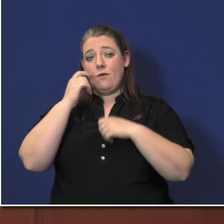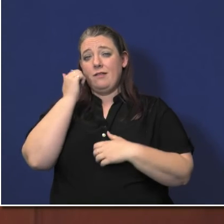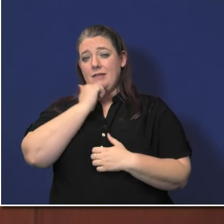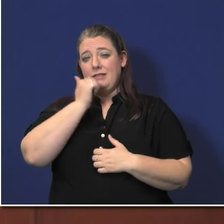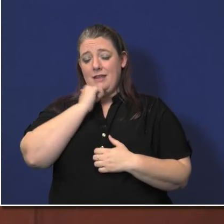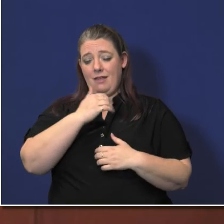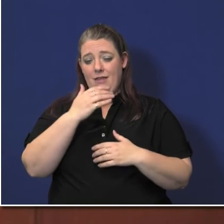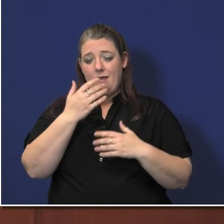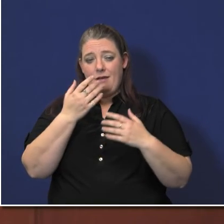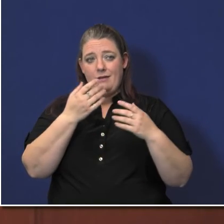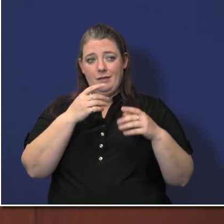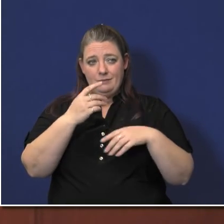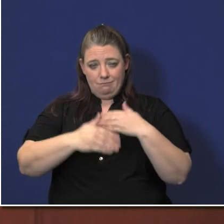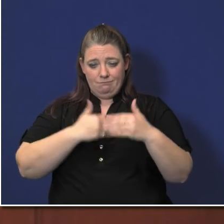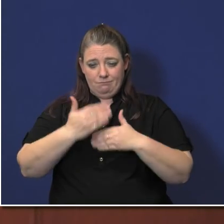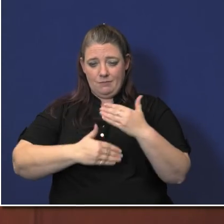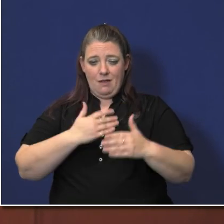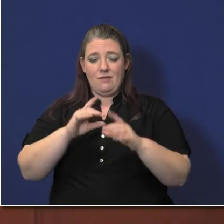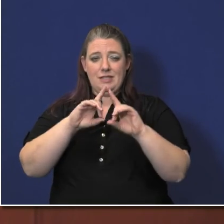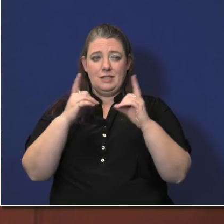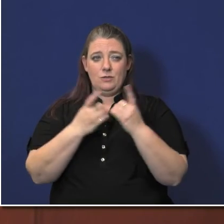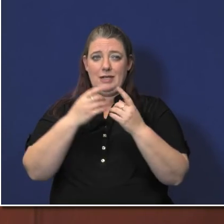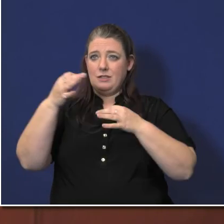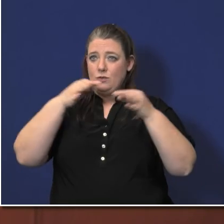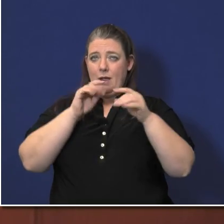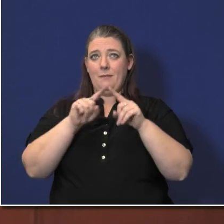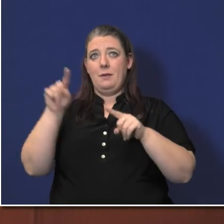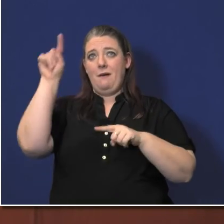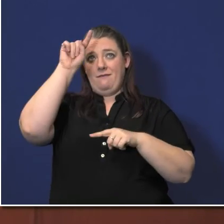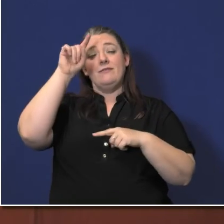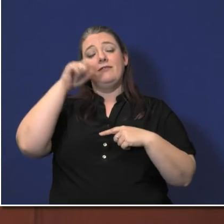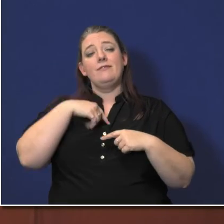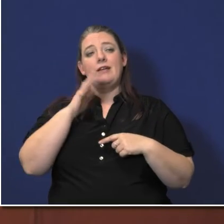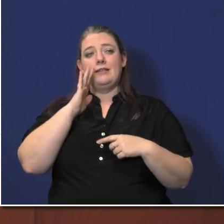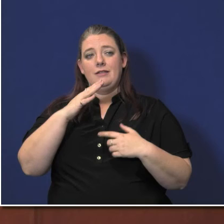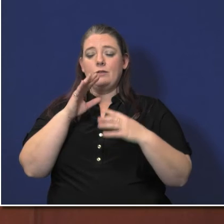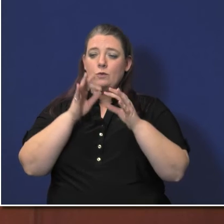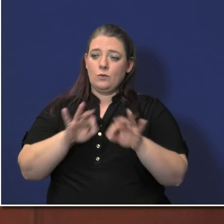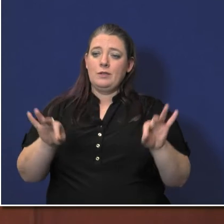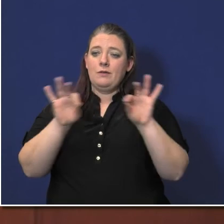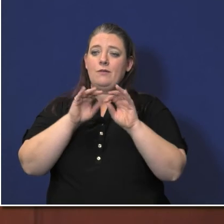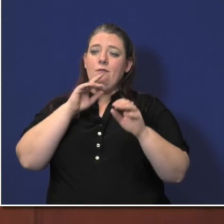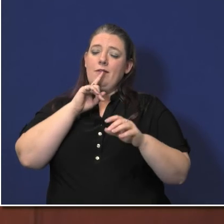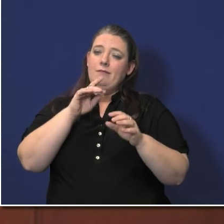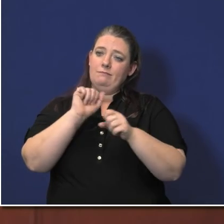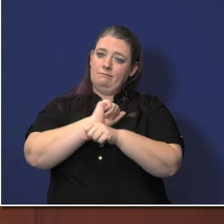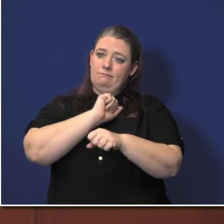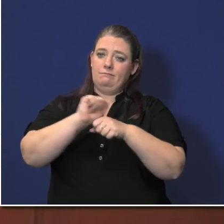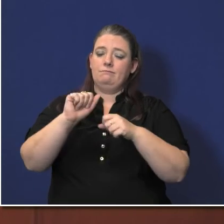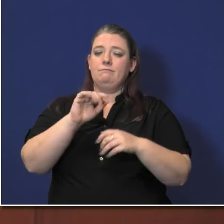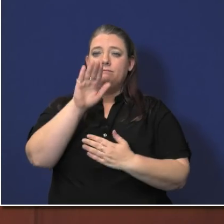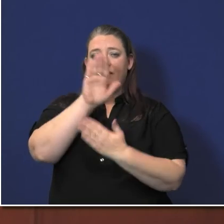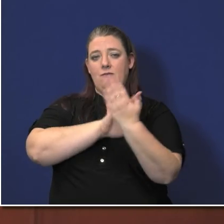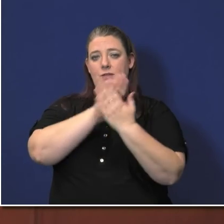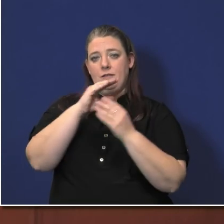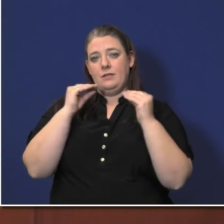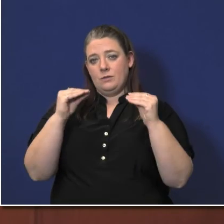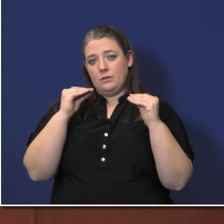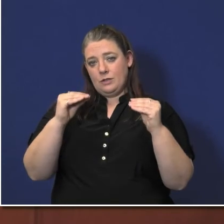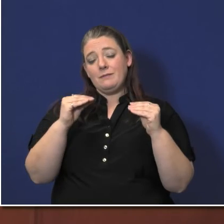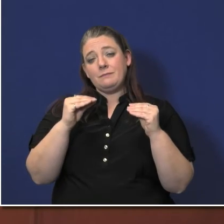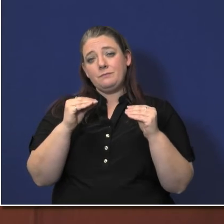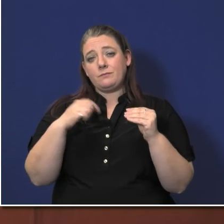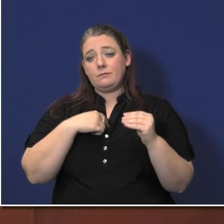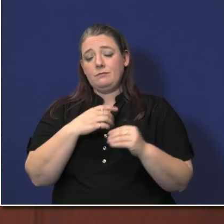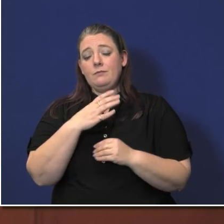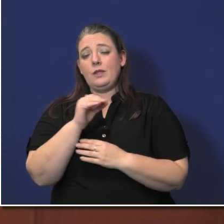of a district as described above and critical for the resumption of live face-to-face instructions. Whereas Mr.